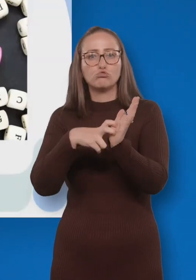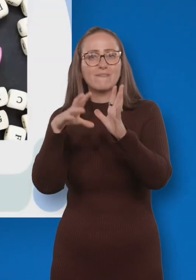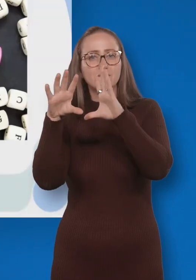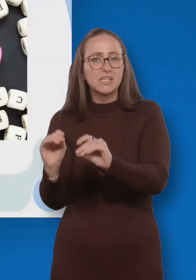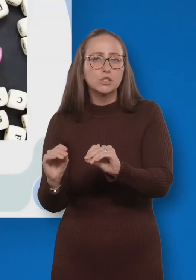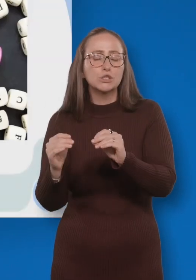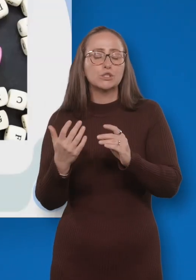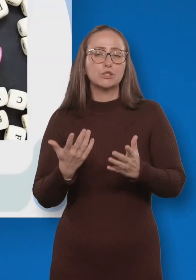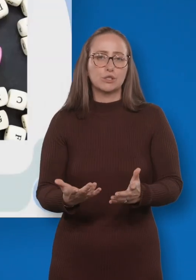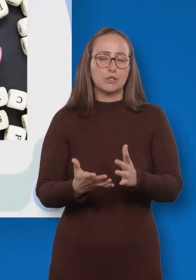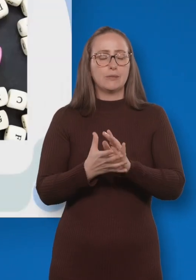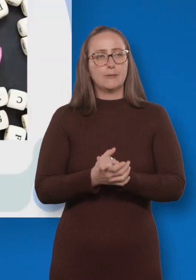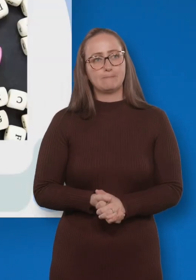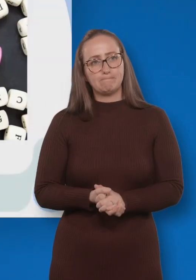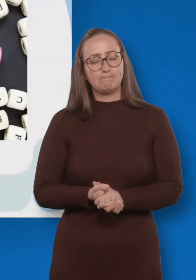So